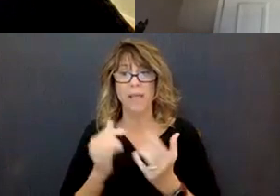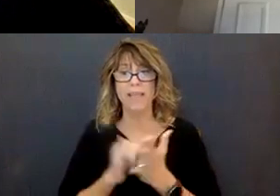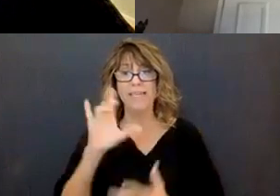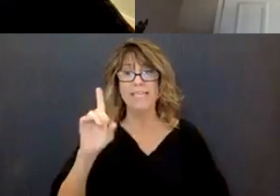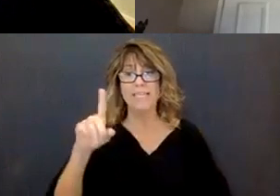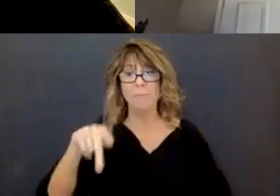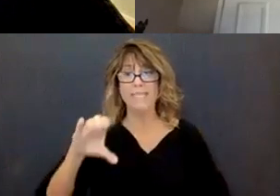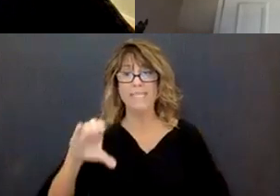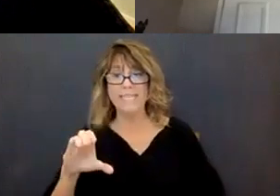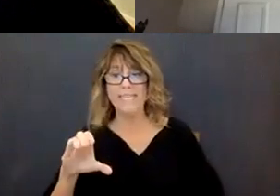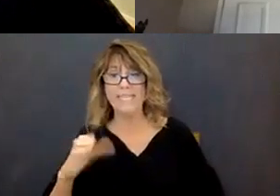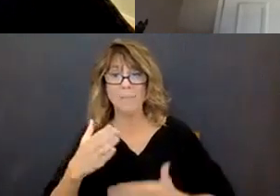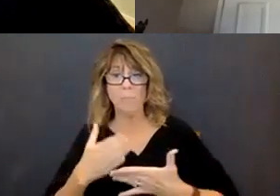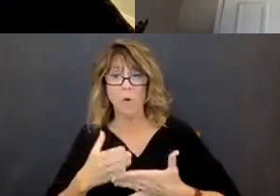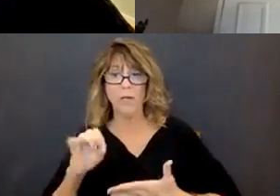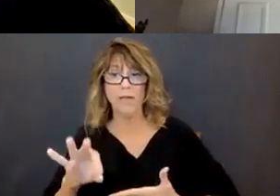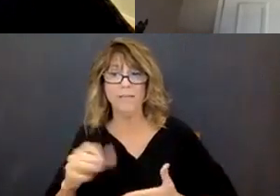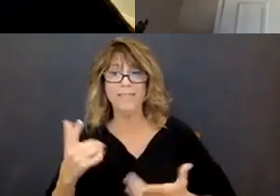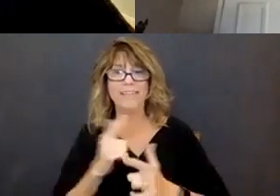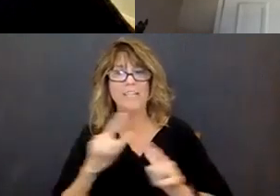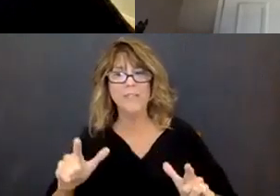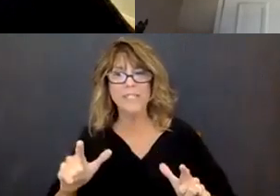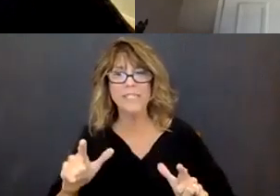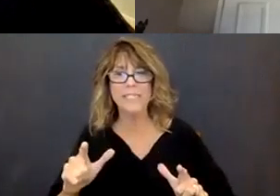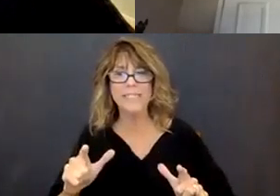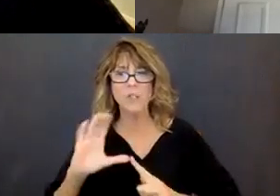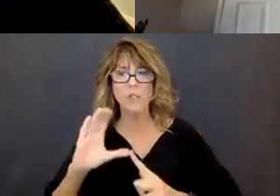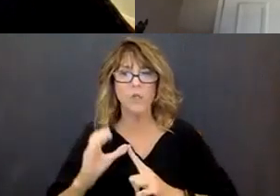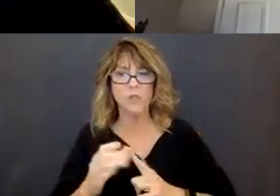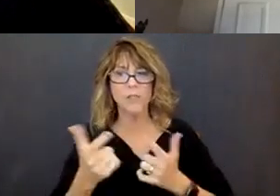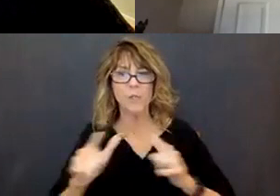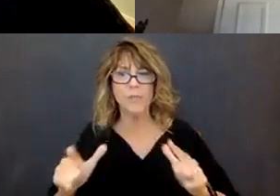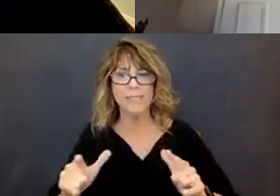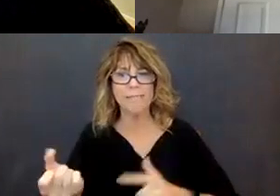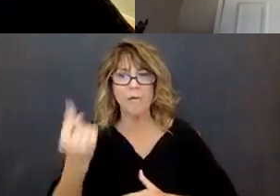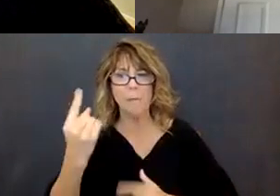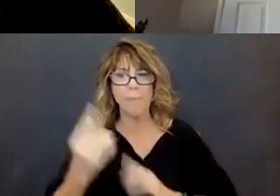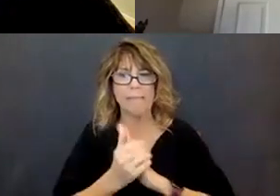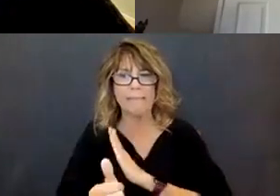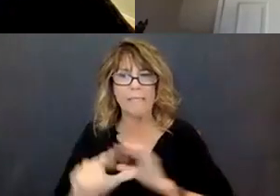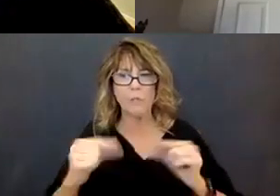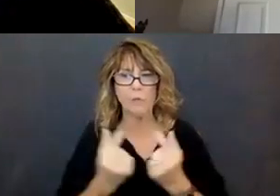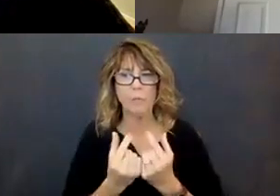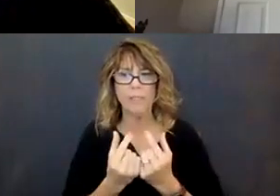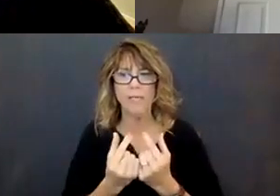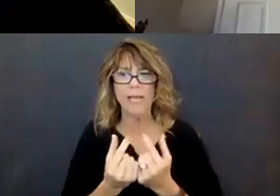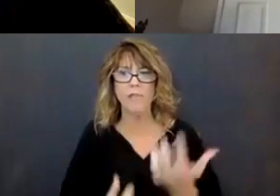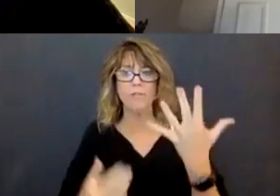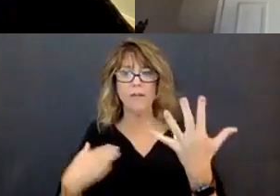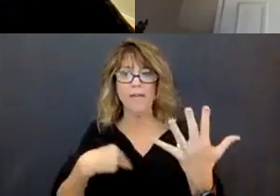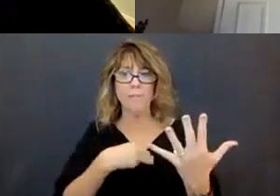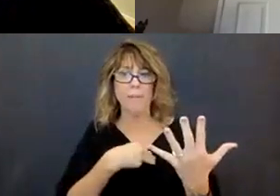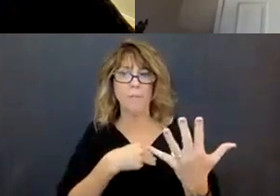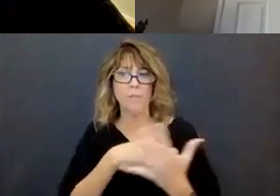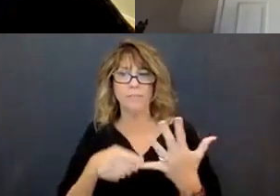competency group, and there's five members of the group, including ACDL. So